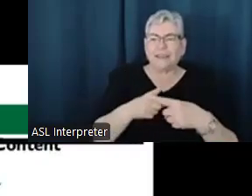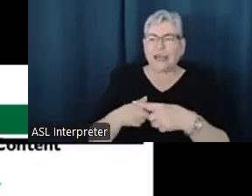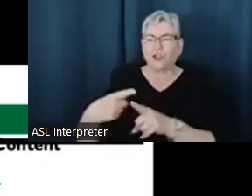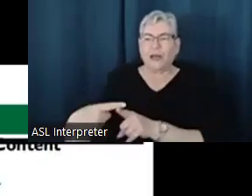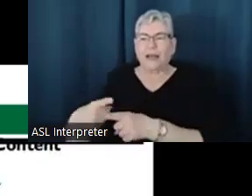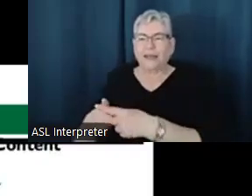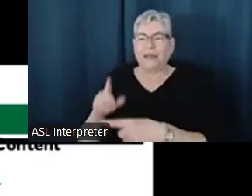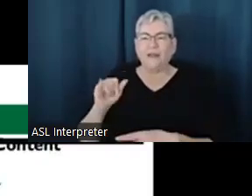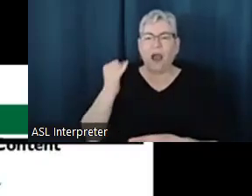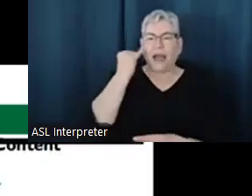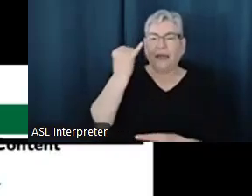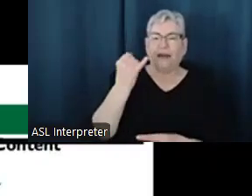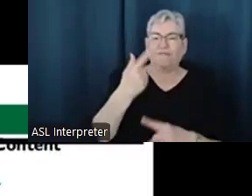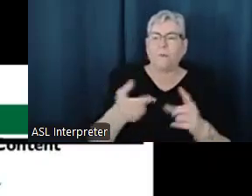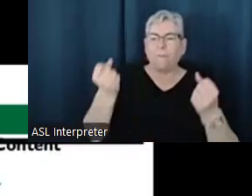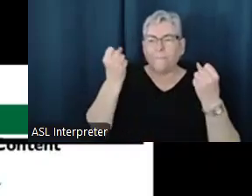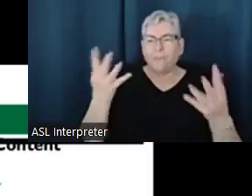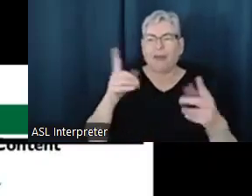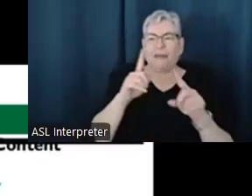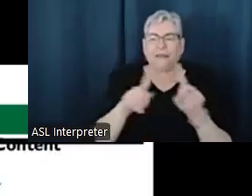from many different groups.